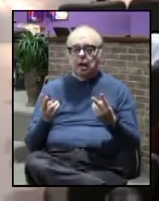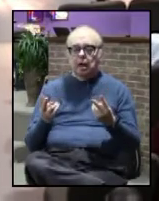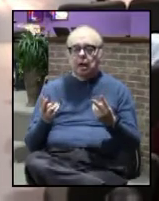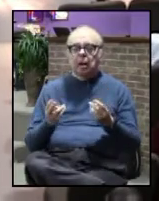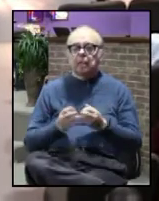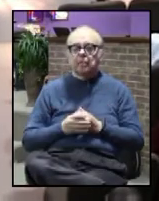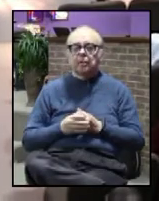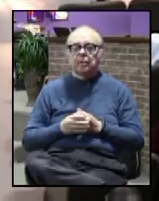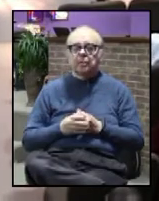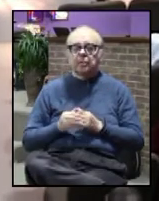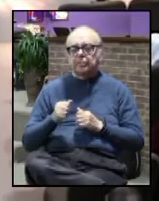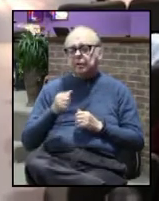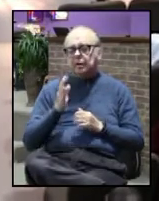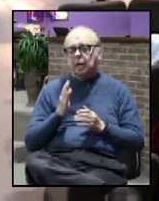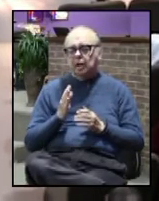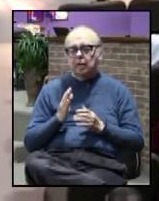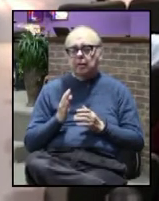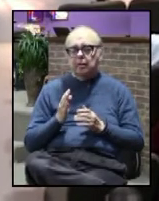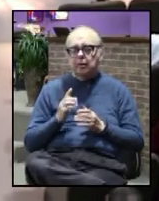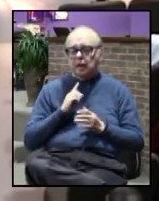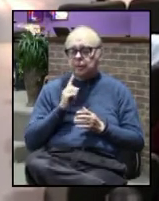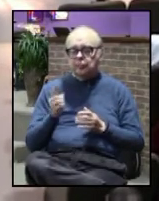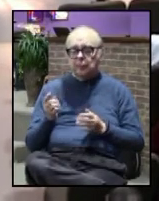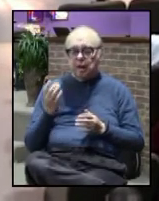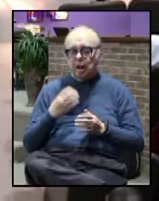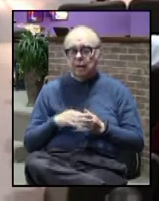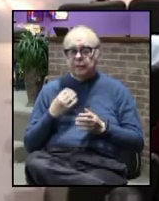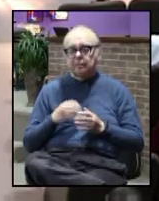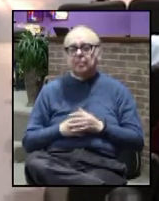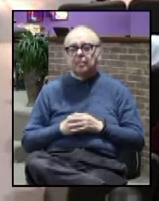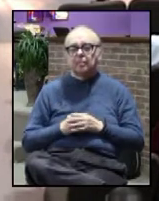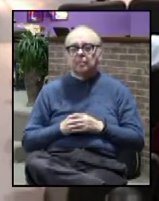got, this is awesome.